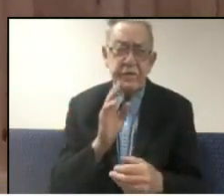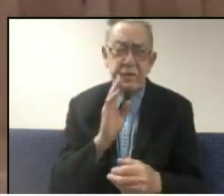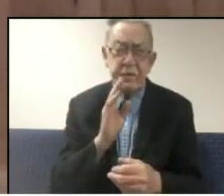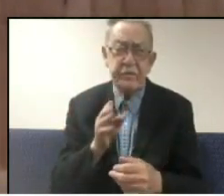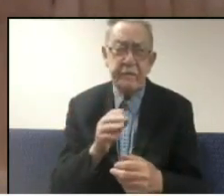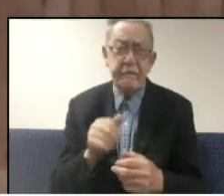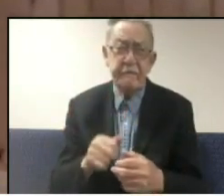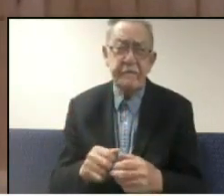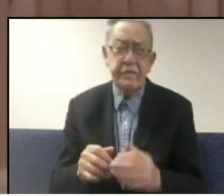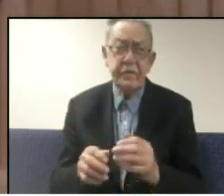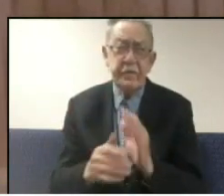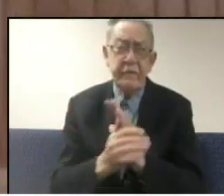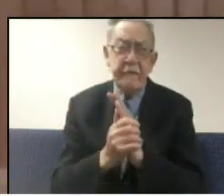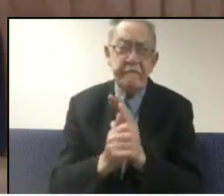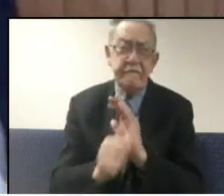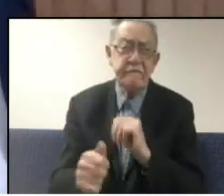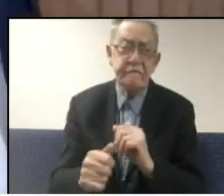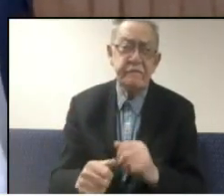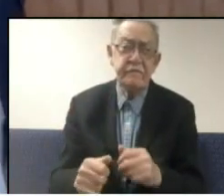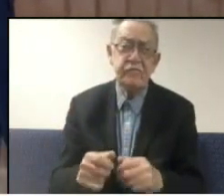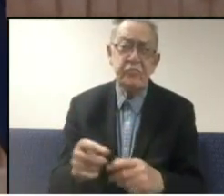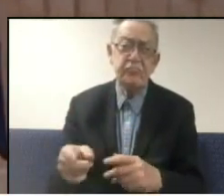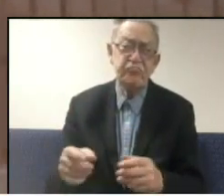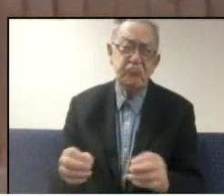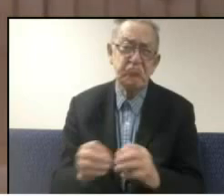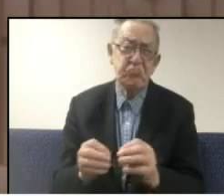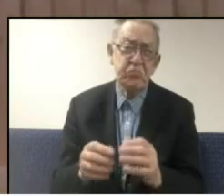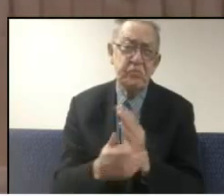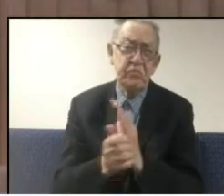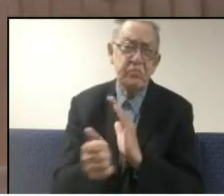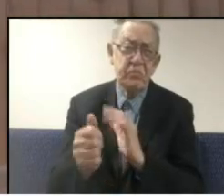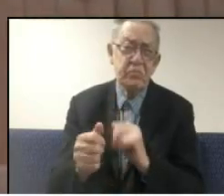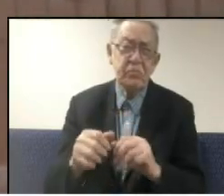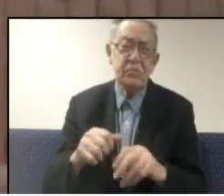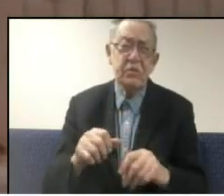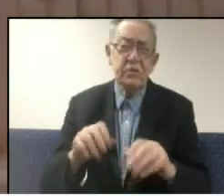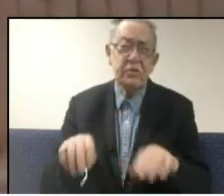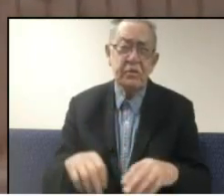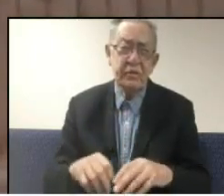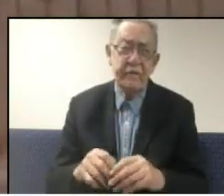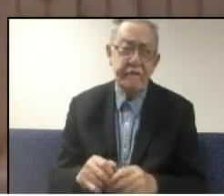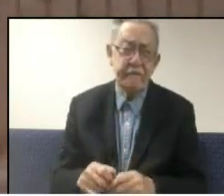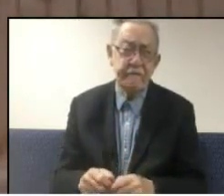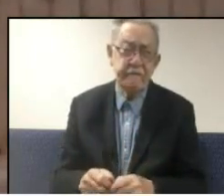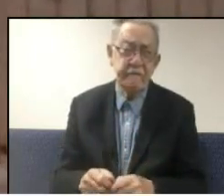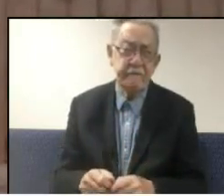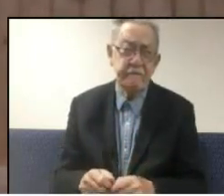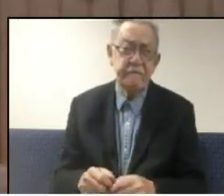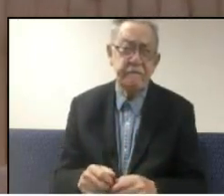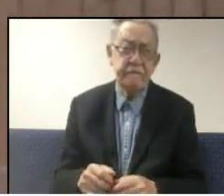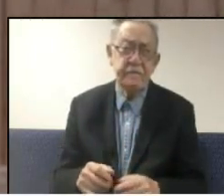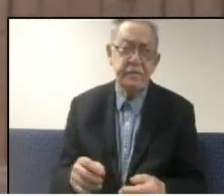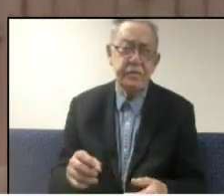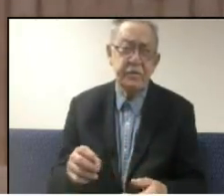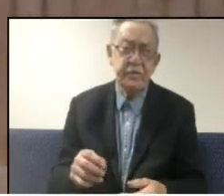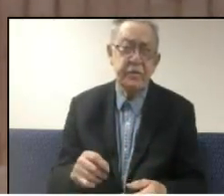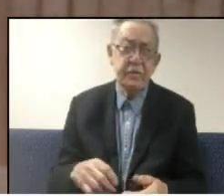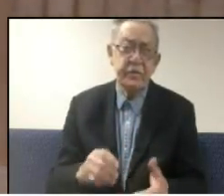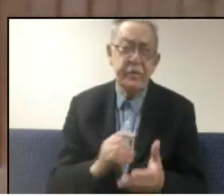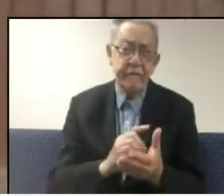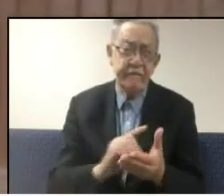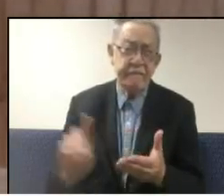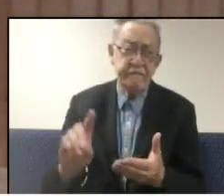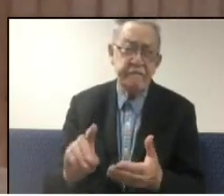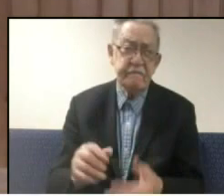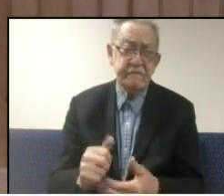extra skilled. But sometimes we will include that it must be just sort of a divine enablement of some kind